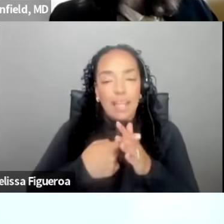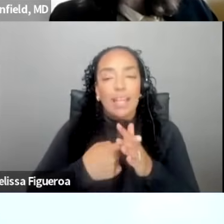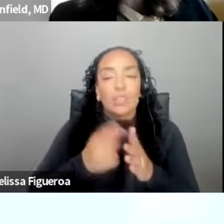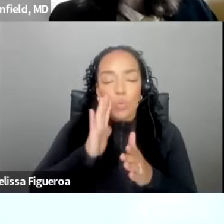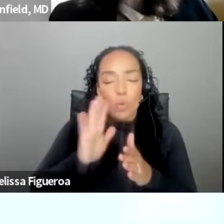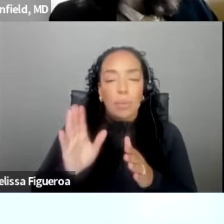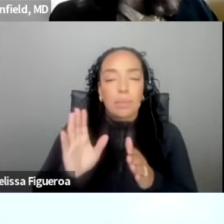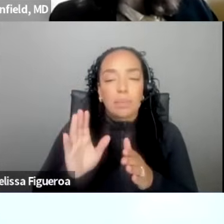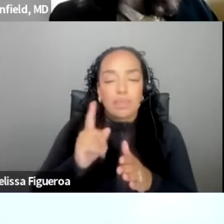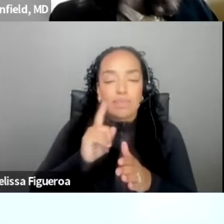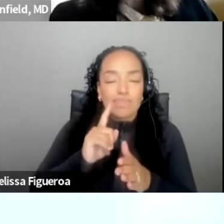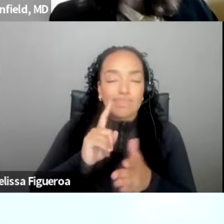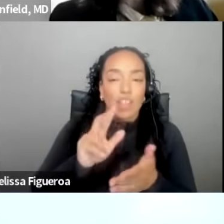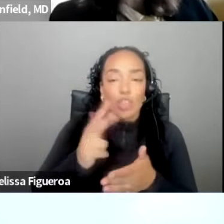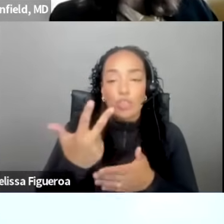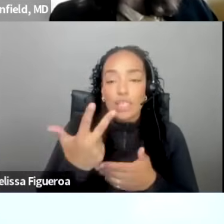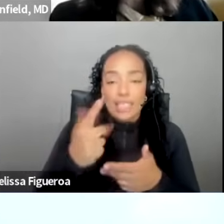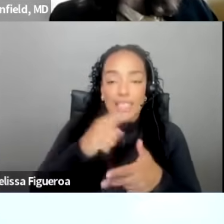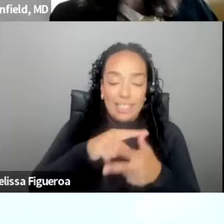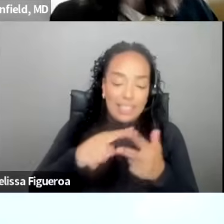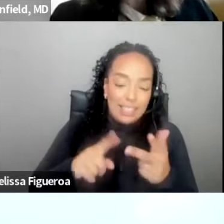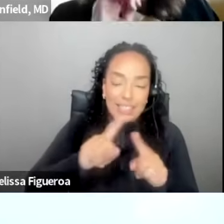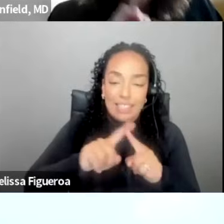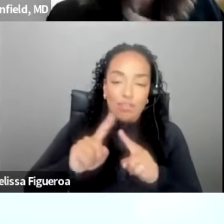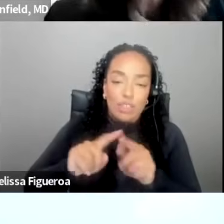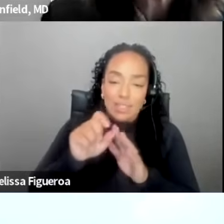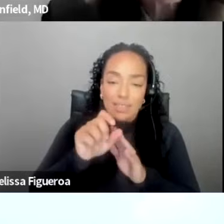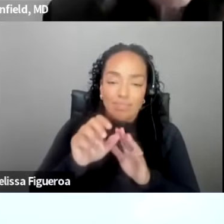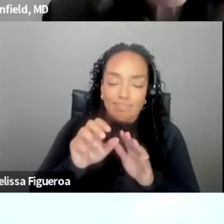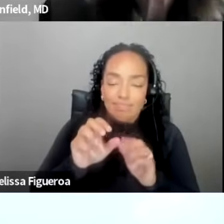for seasonal influenza production, and what